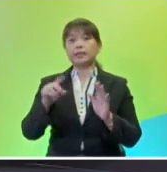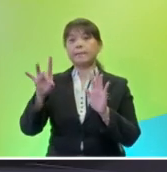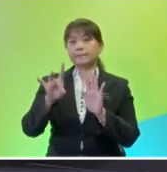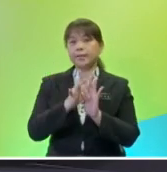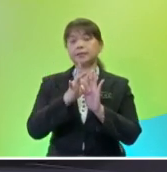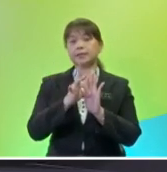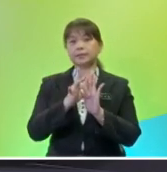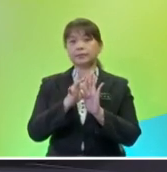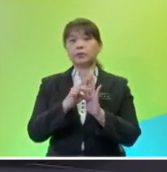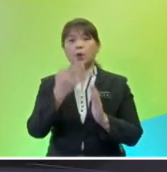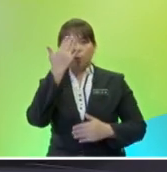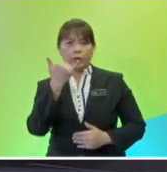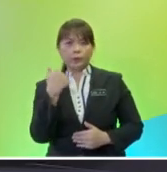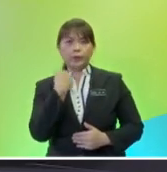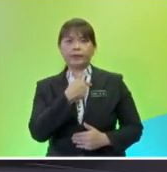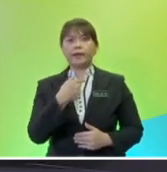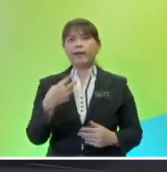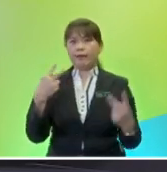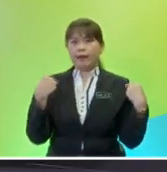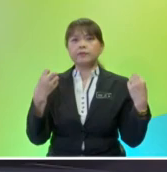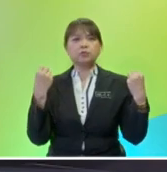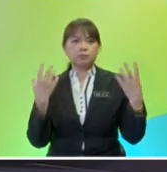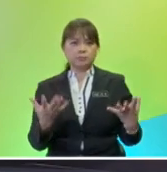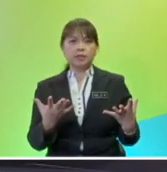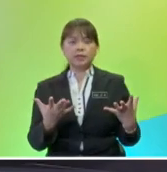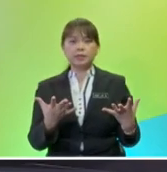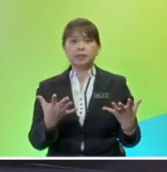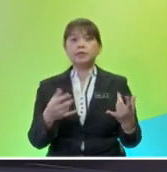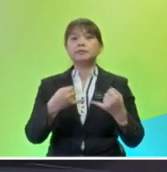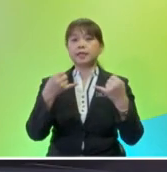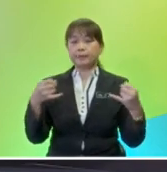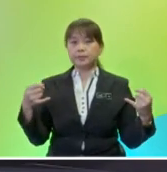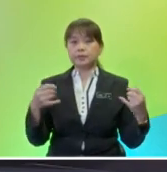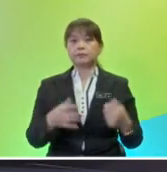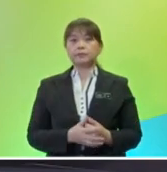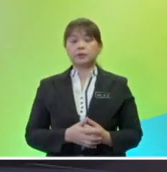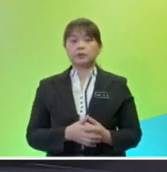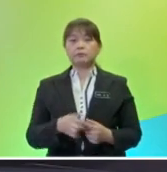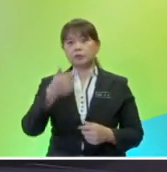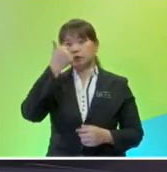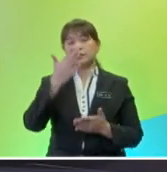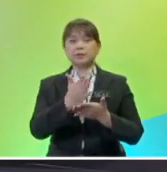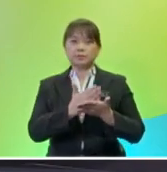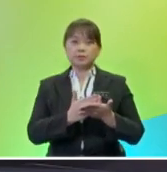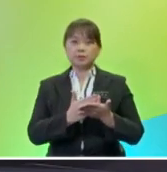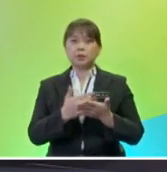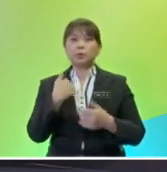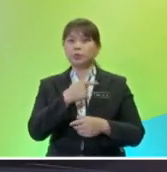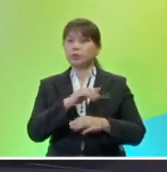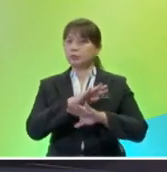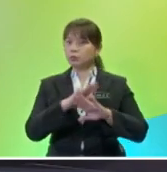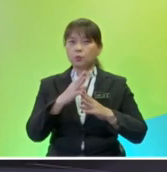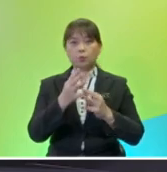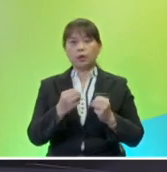have pins? Why we have that? Because sometimes you do not want to puncture our clothes with a pin. Oh.